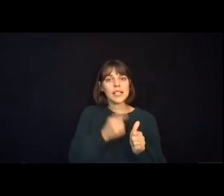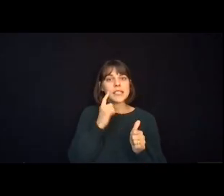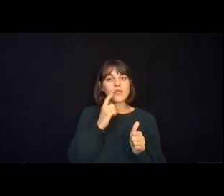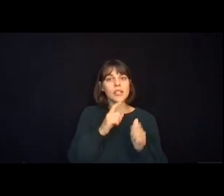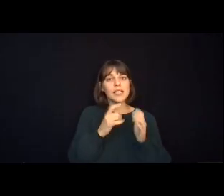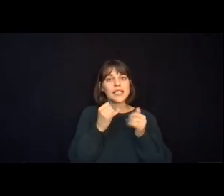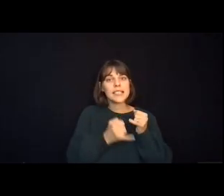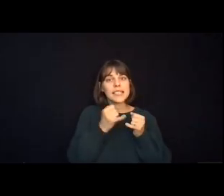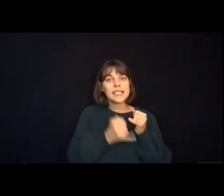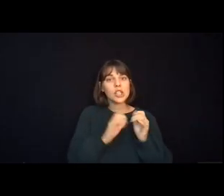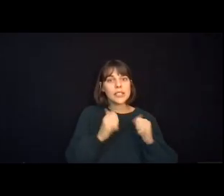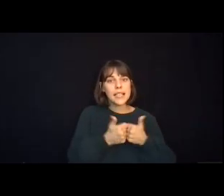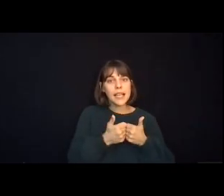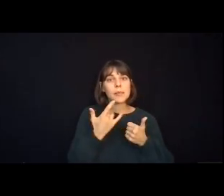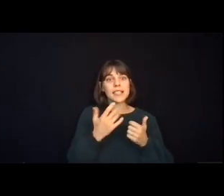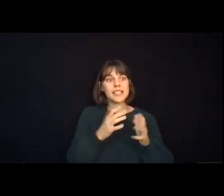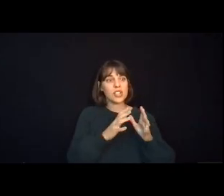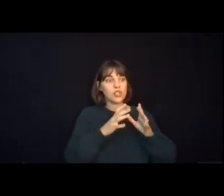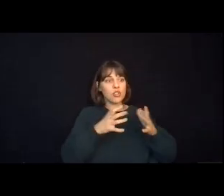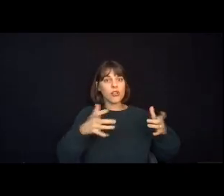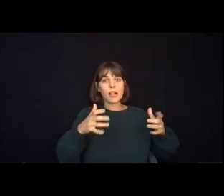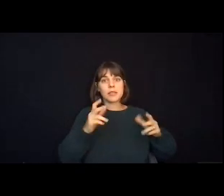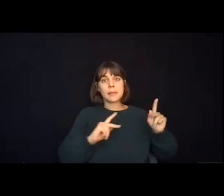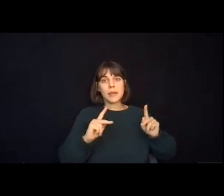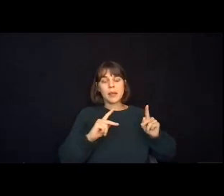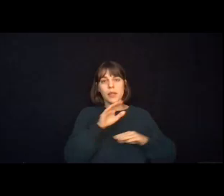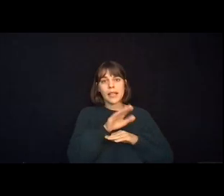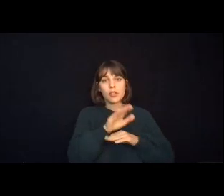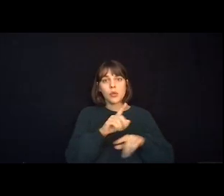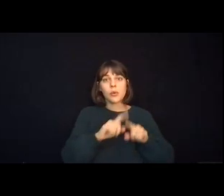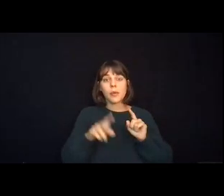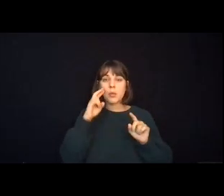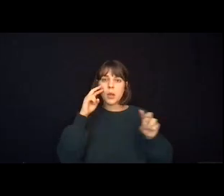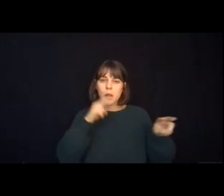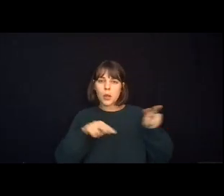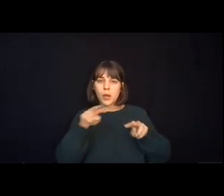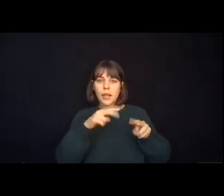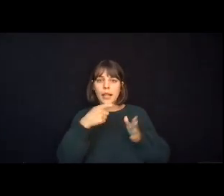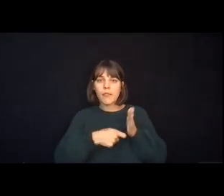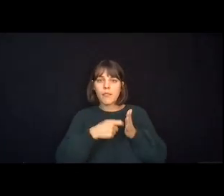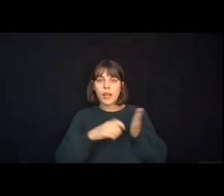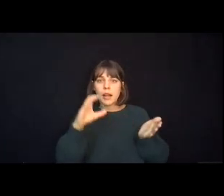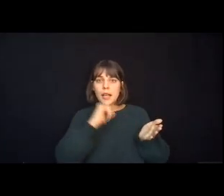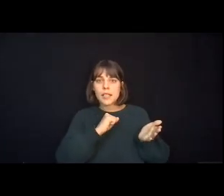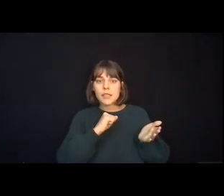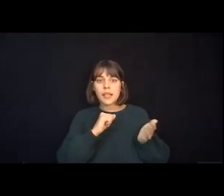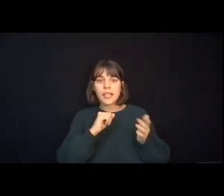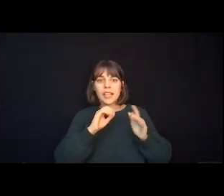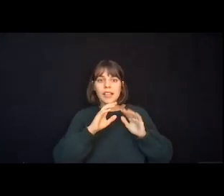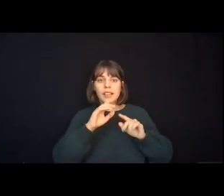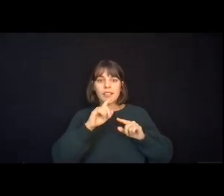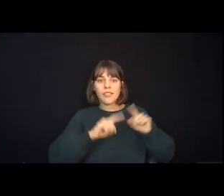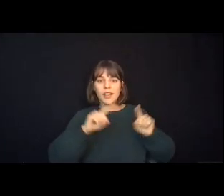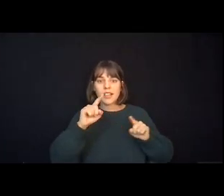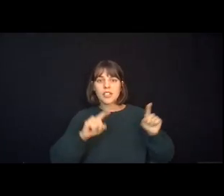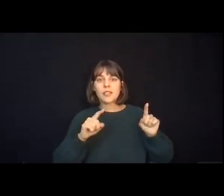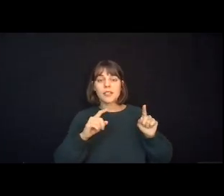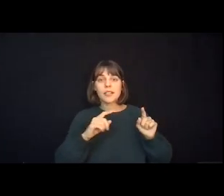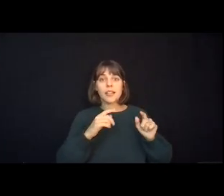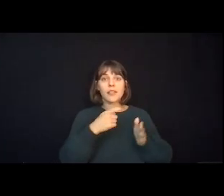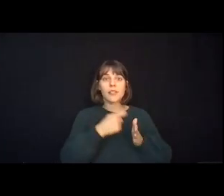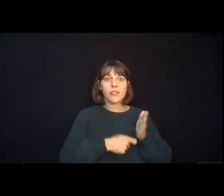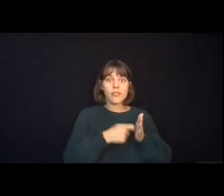because we crowd people on in the afternoon. But when we look at that fare estimate, so the difference between the fare evasion and the fare estimate, this is